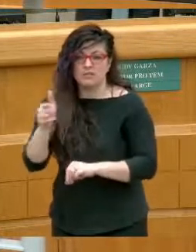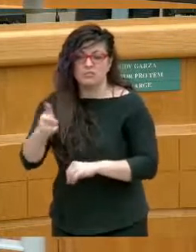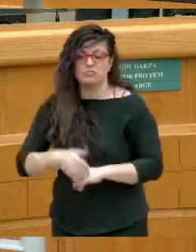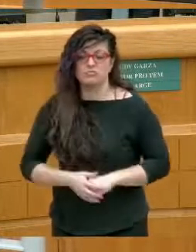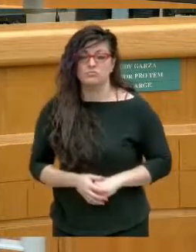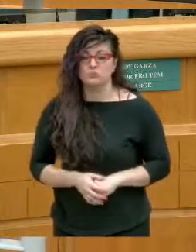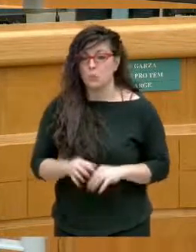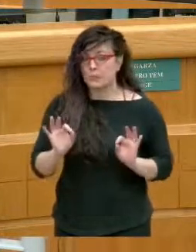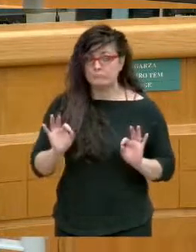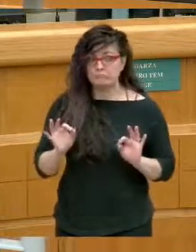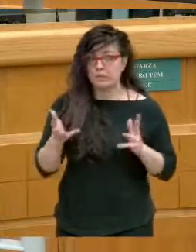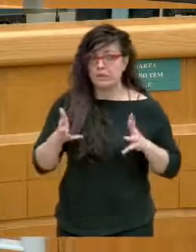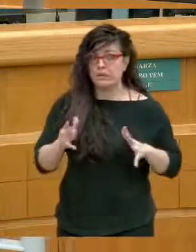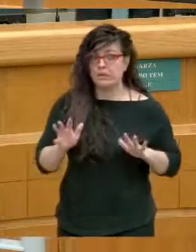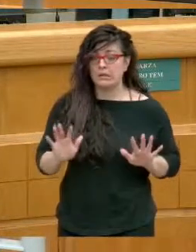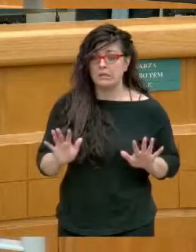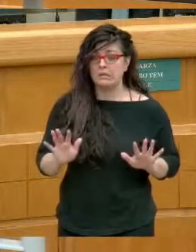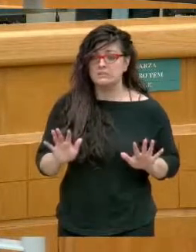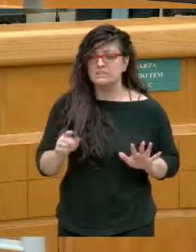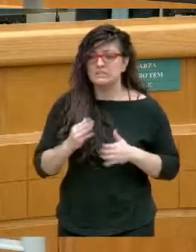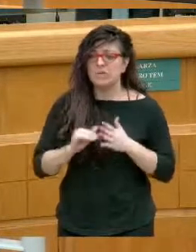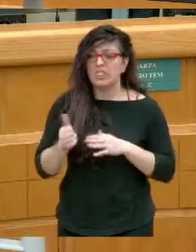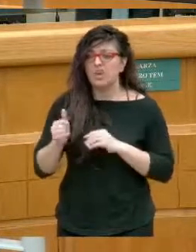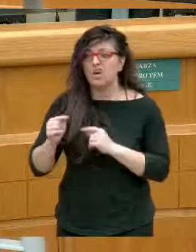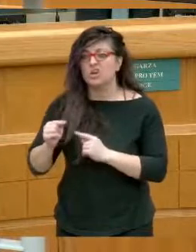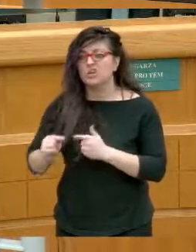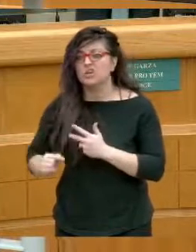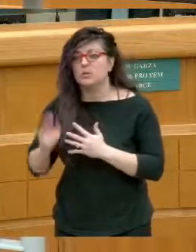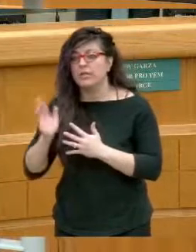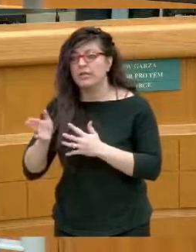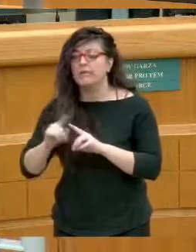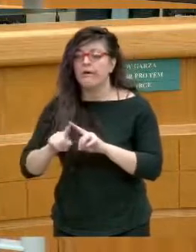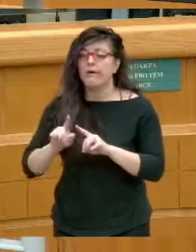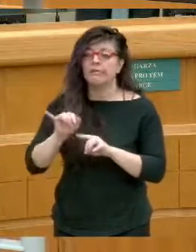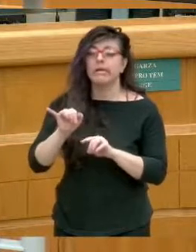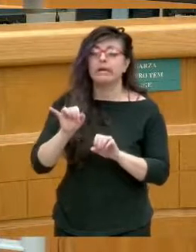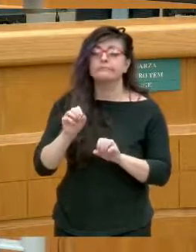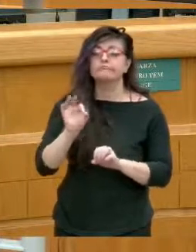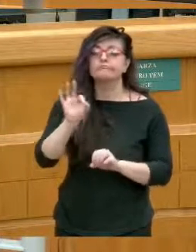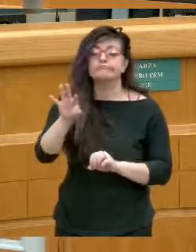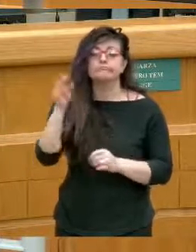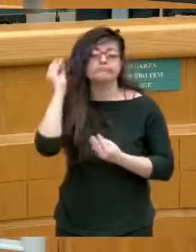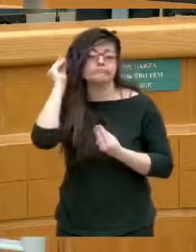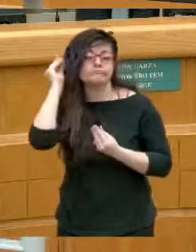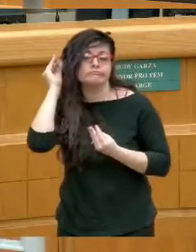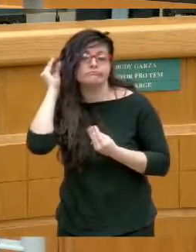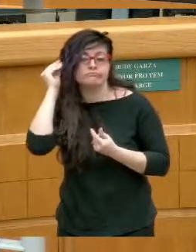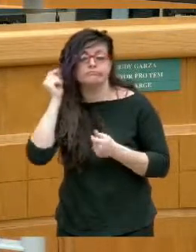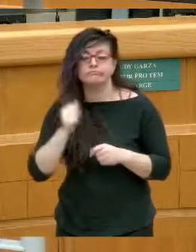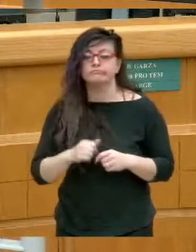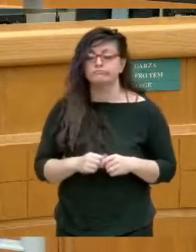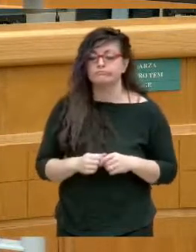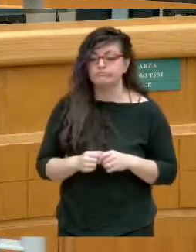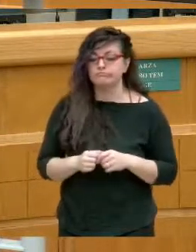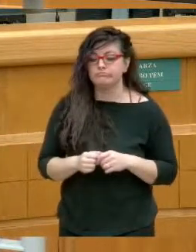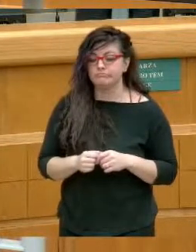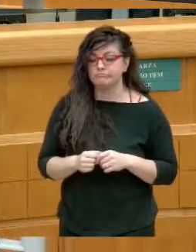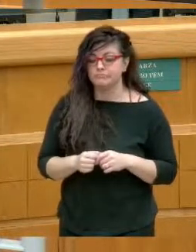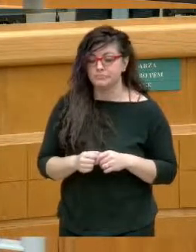Okay, and I think that's it. There's a few other highlights, but those are some of the ones to kind of consider as you begin to think about Dr. Bird's